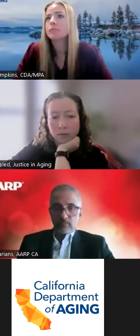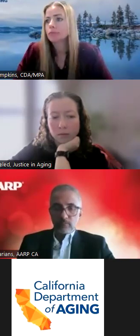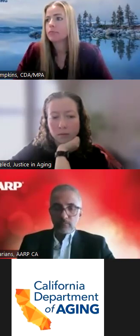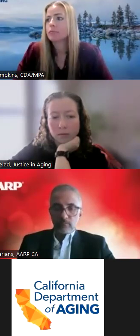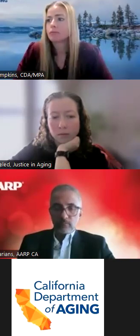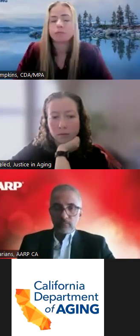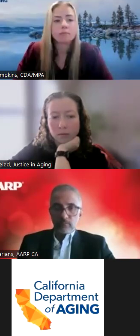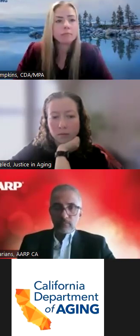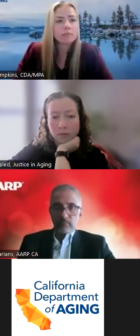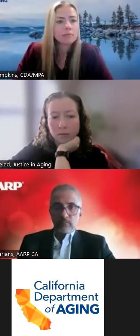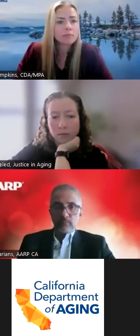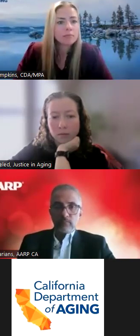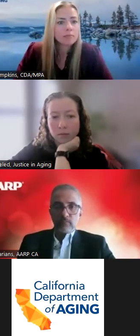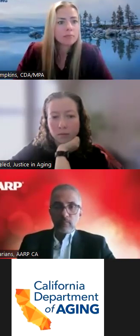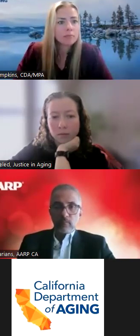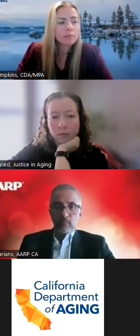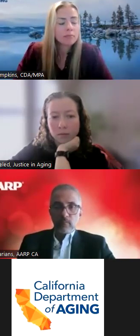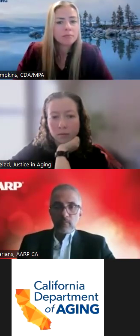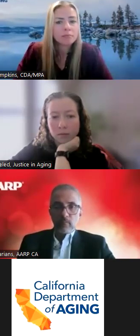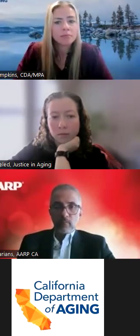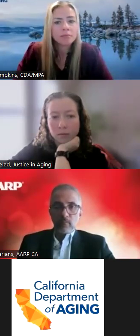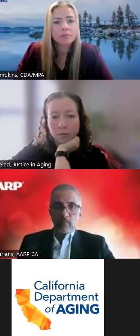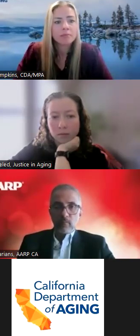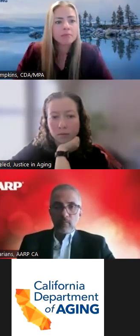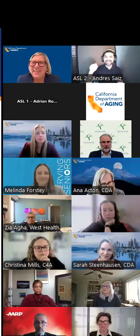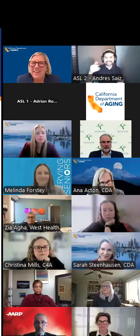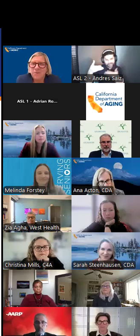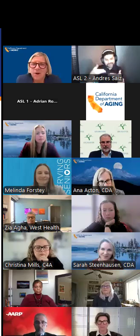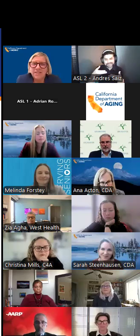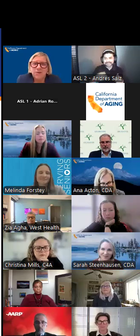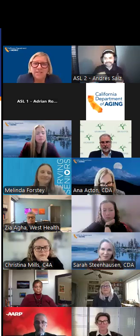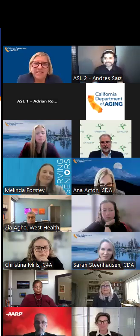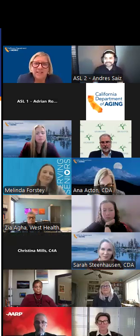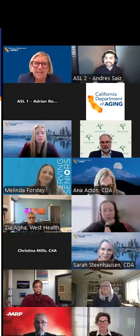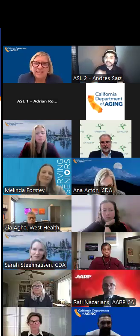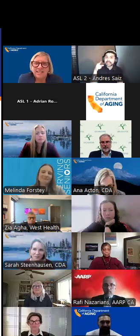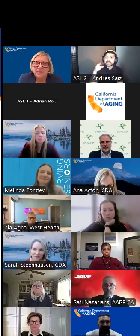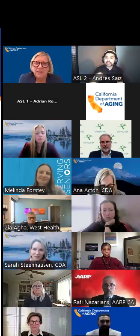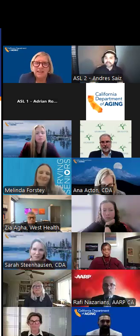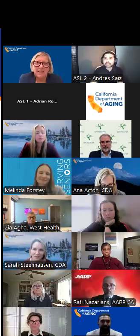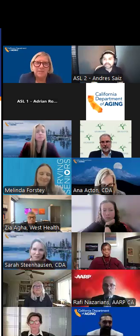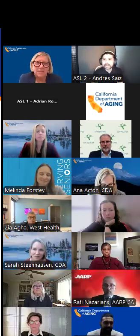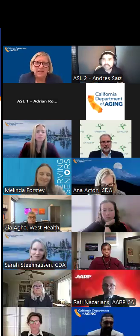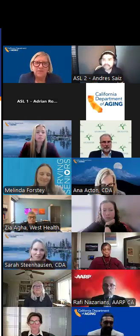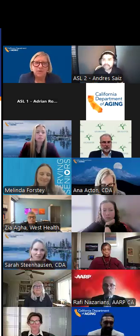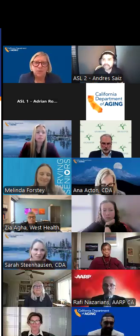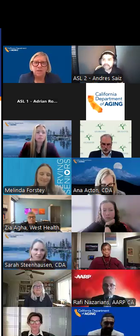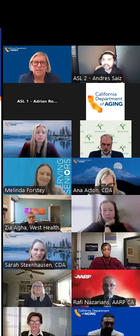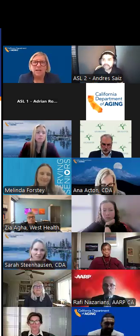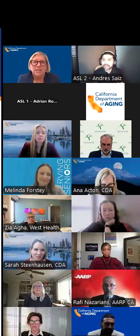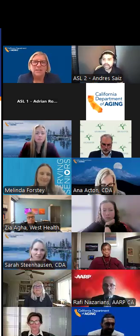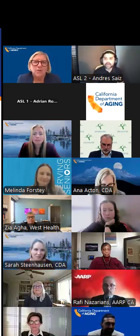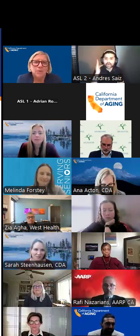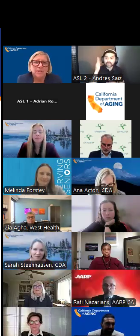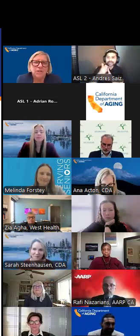I think so. Yes. Okay, Ross, welcome. Ross is going to lead our next segment. I think many of you know